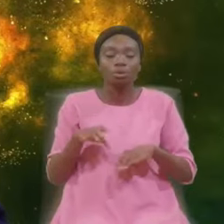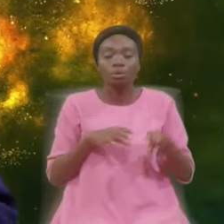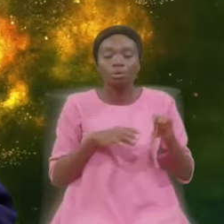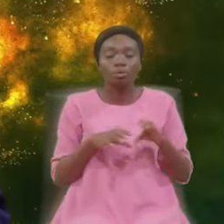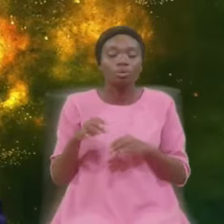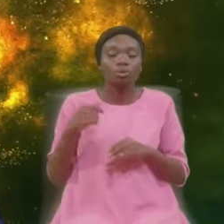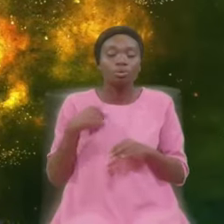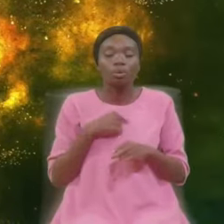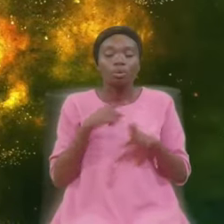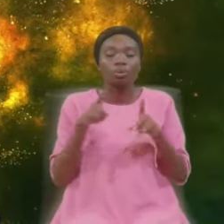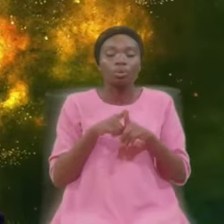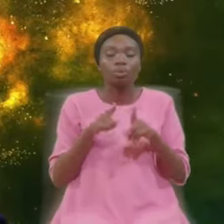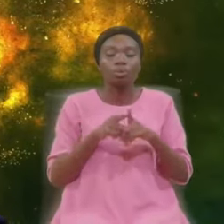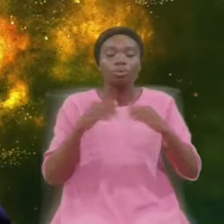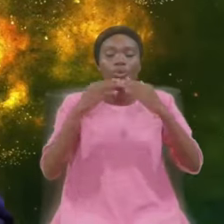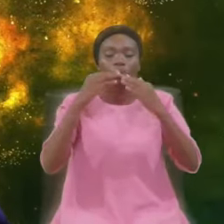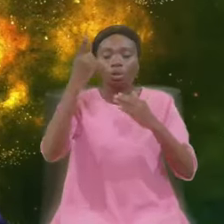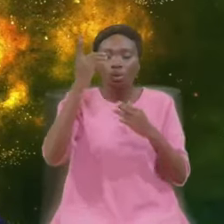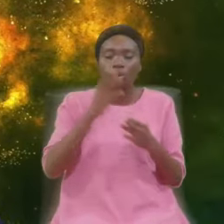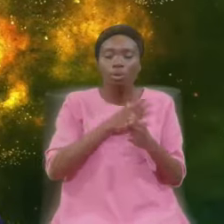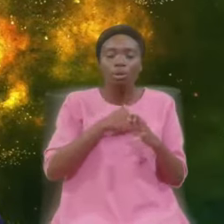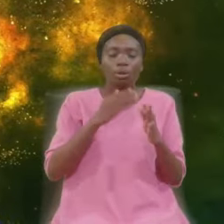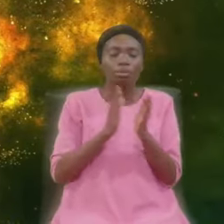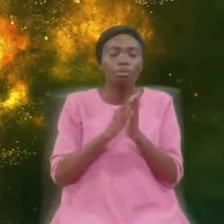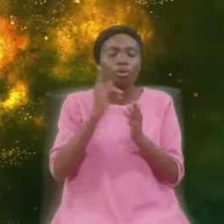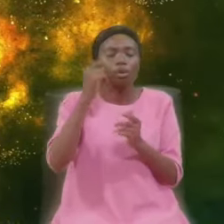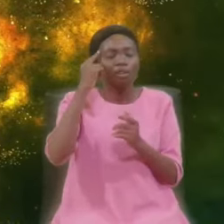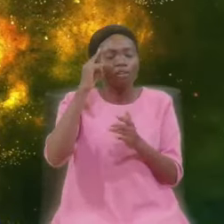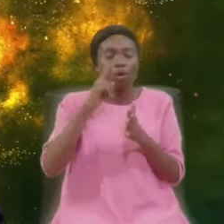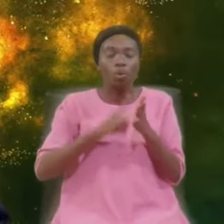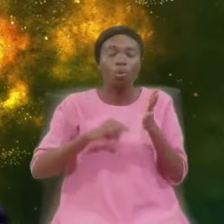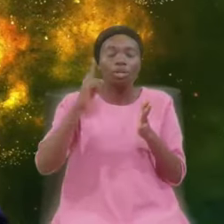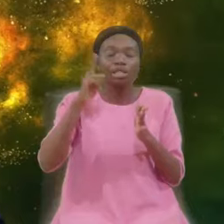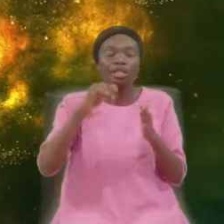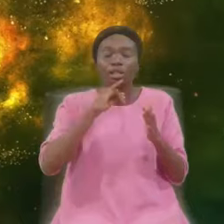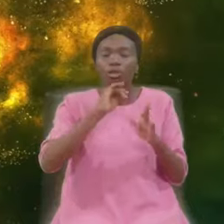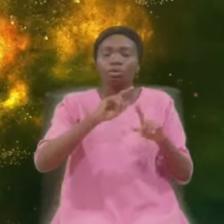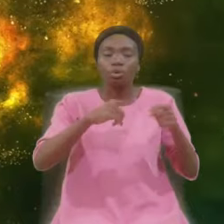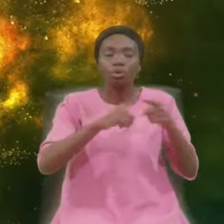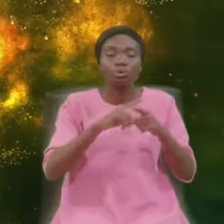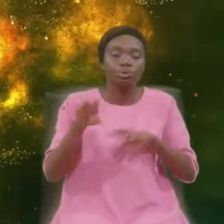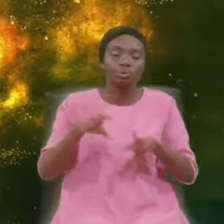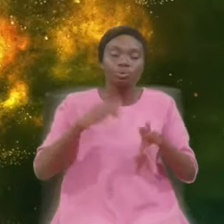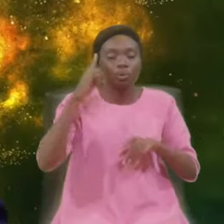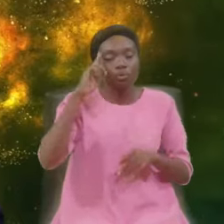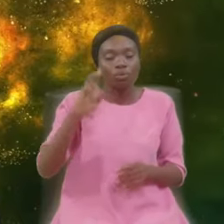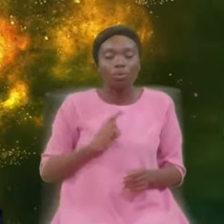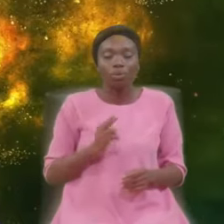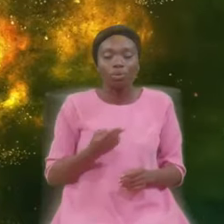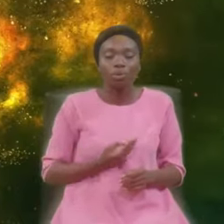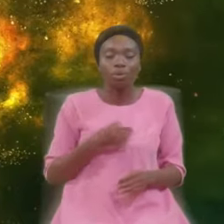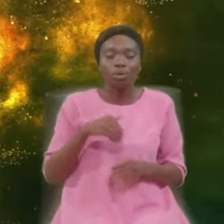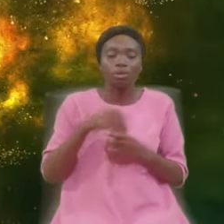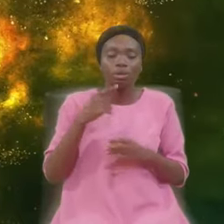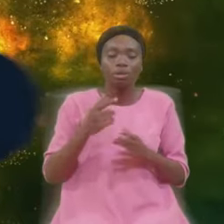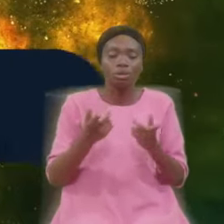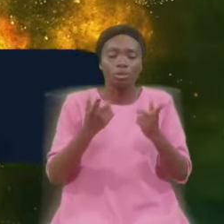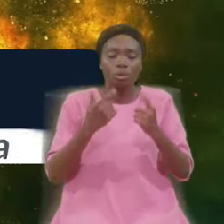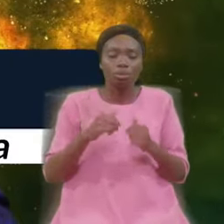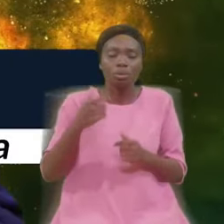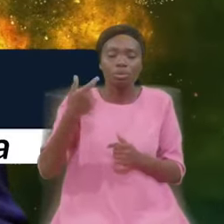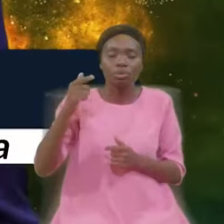We also thank God and praise him for what he is going to do for us in the forthcoming